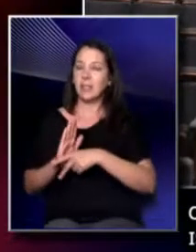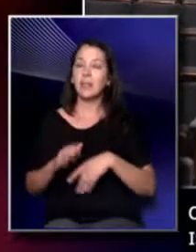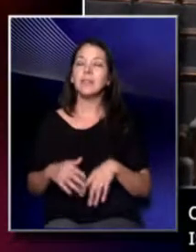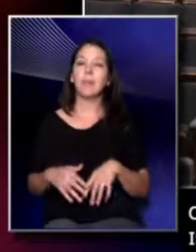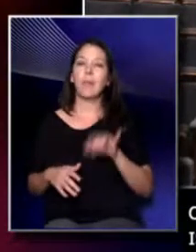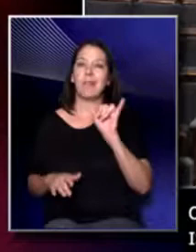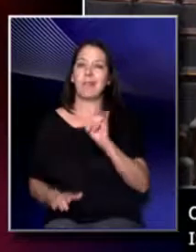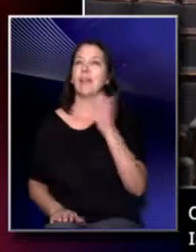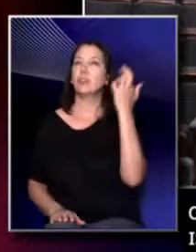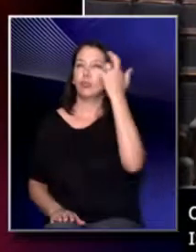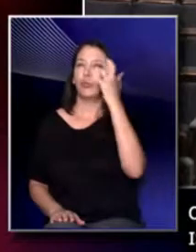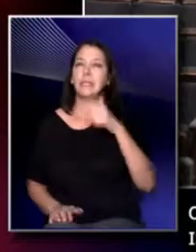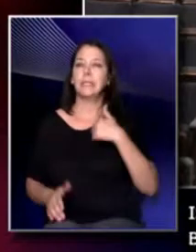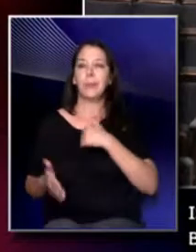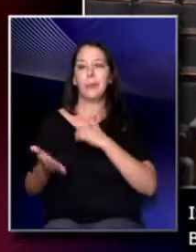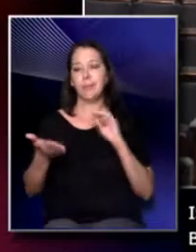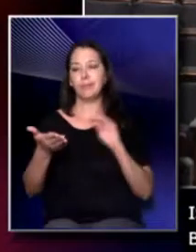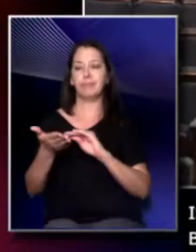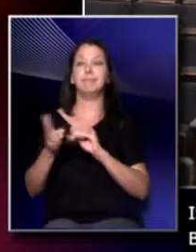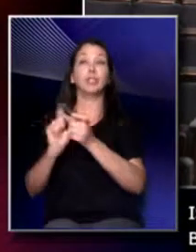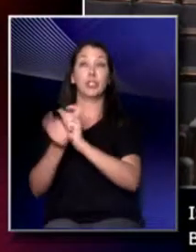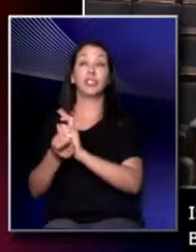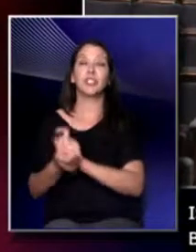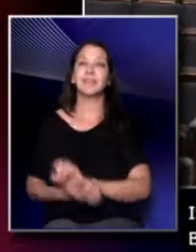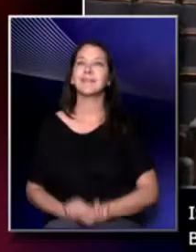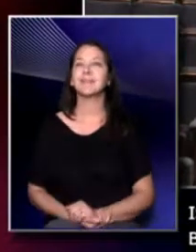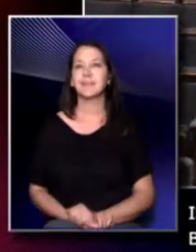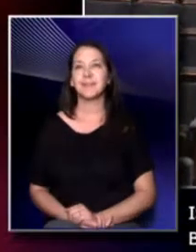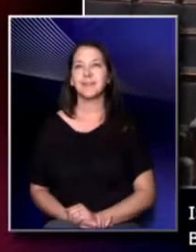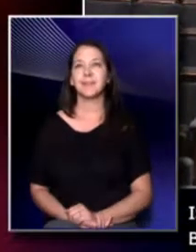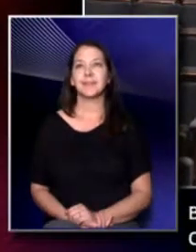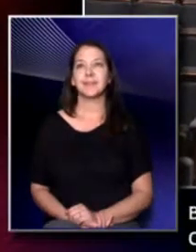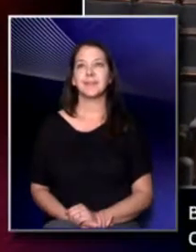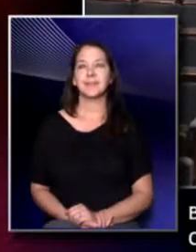the basis for this particular policy change.